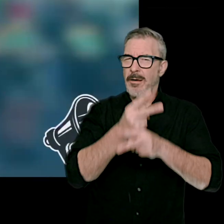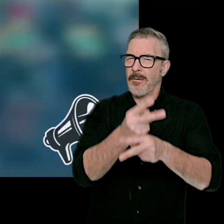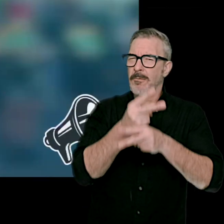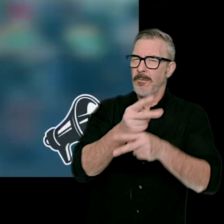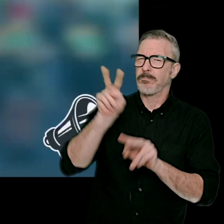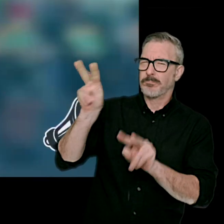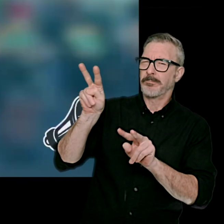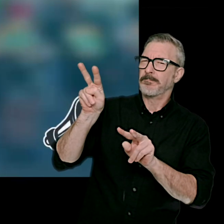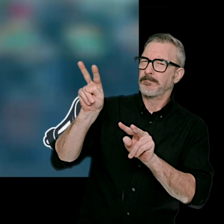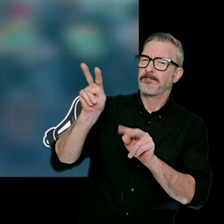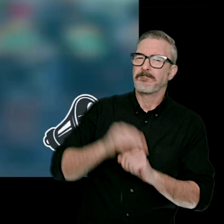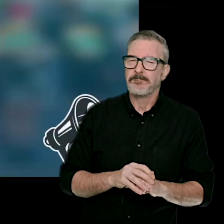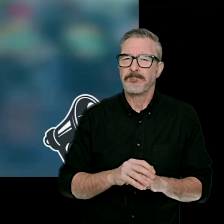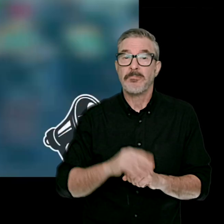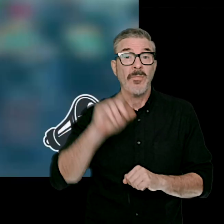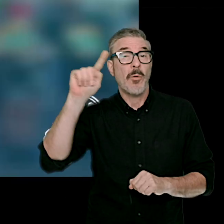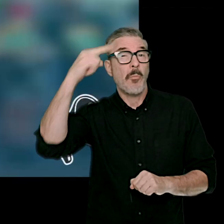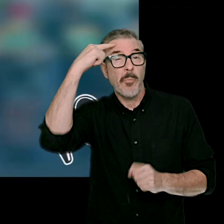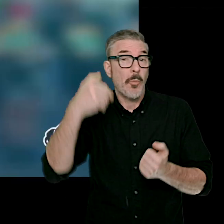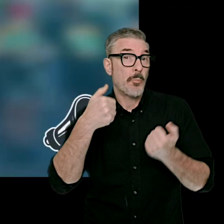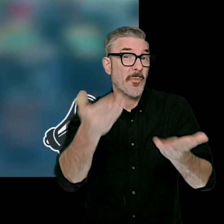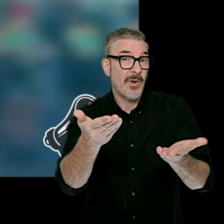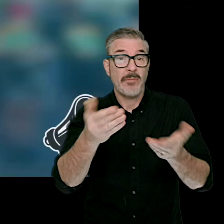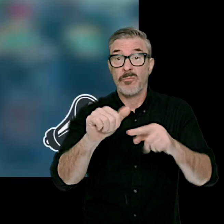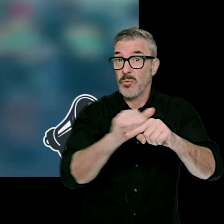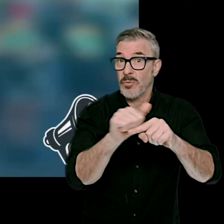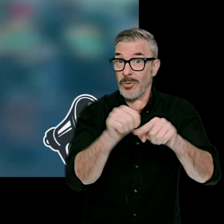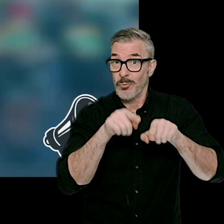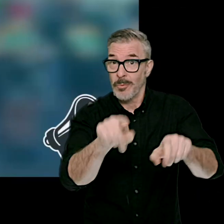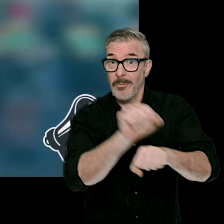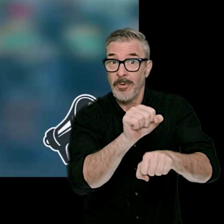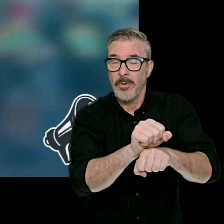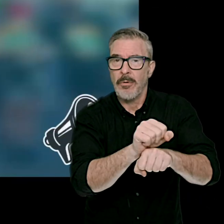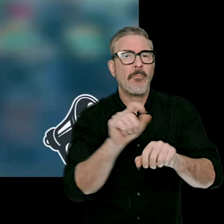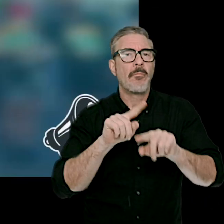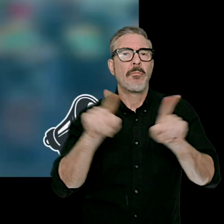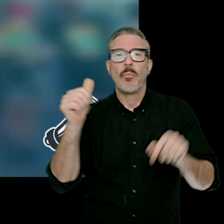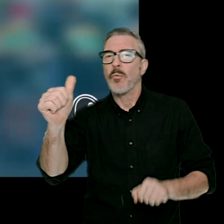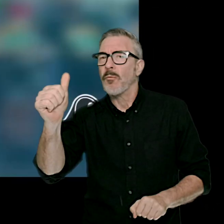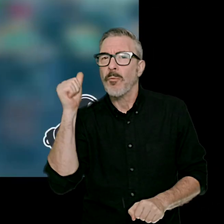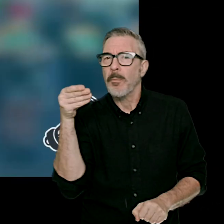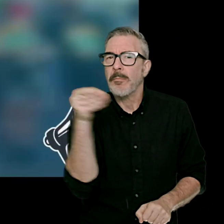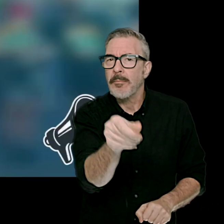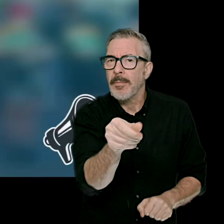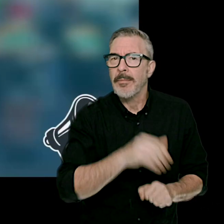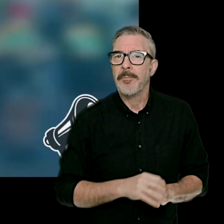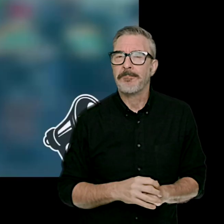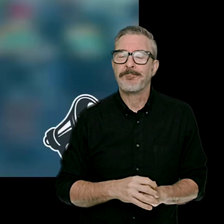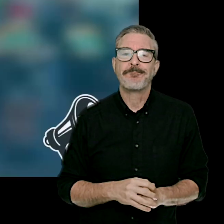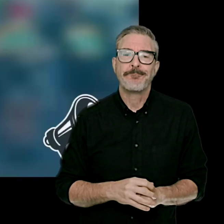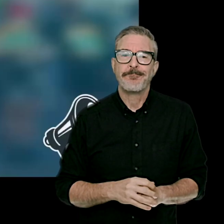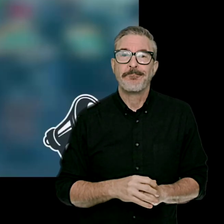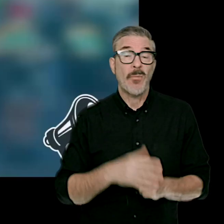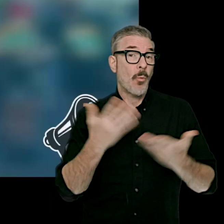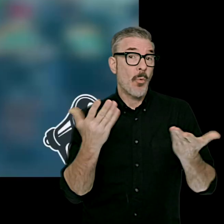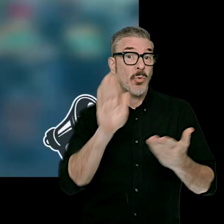When it comes to getting paid for all your time worked, watch out for employers who say they don't